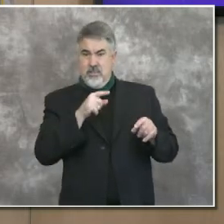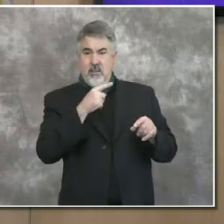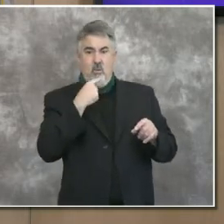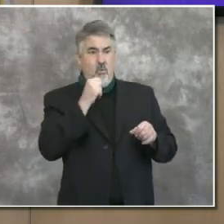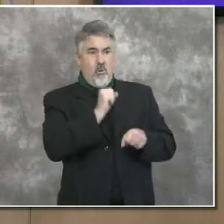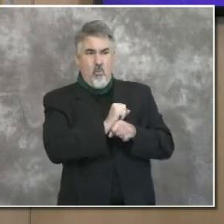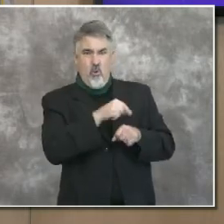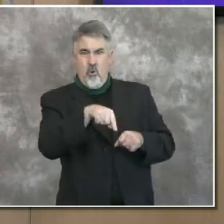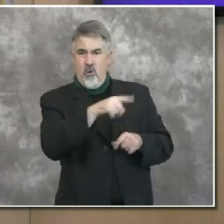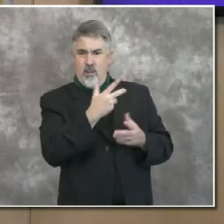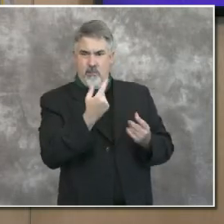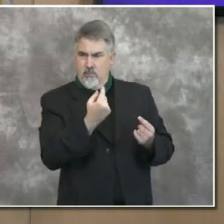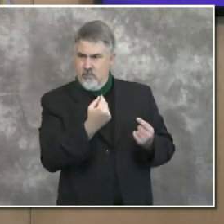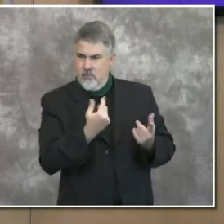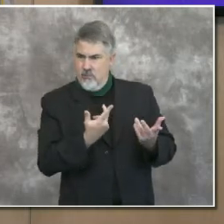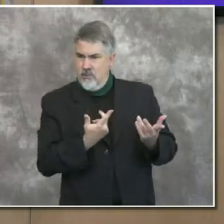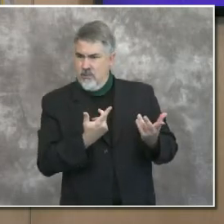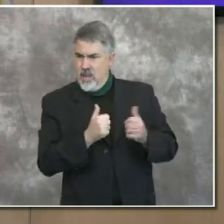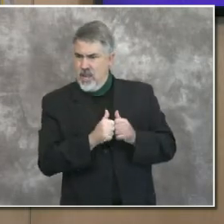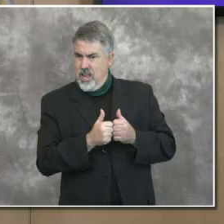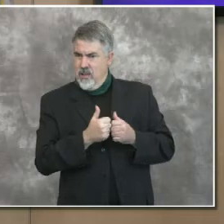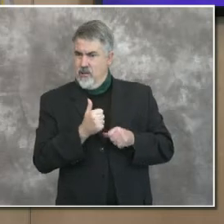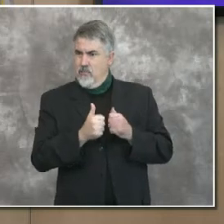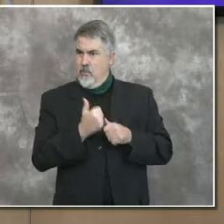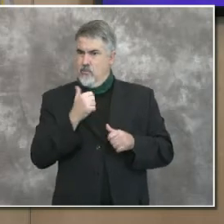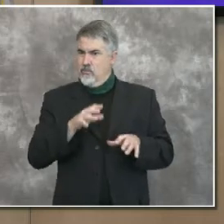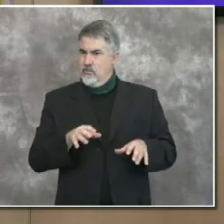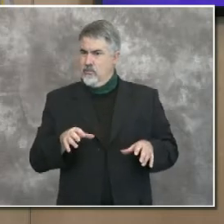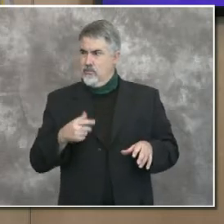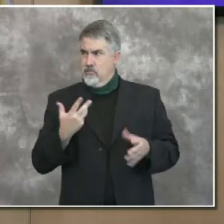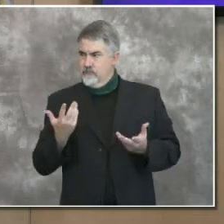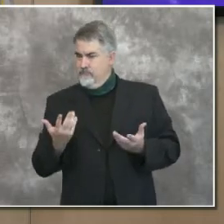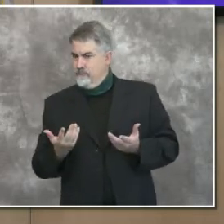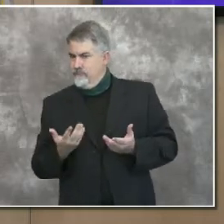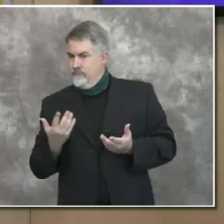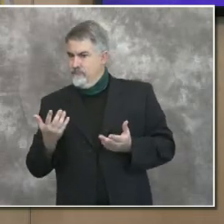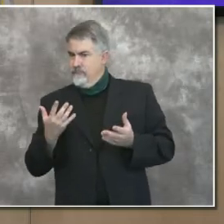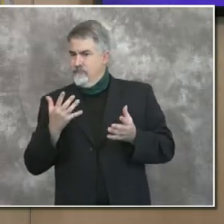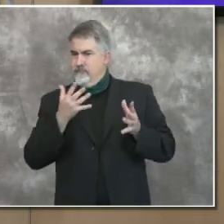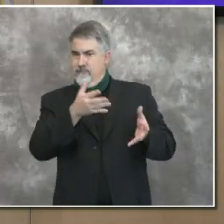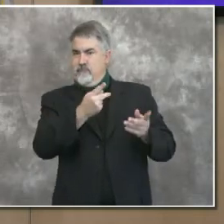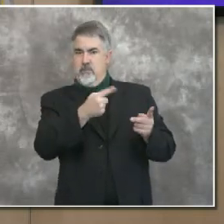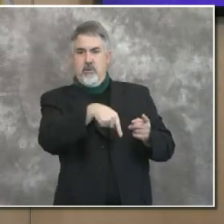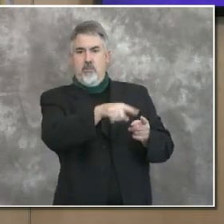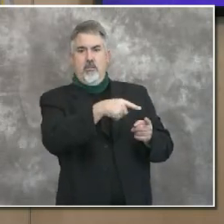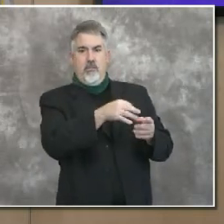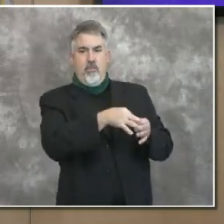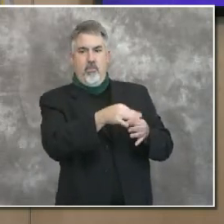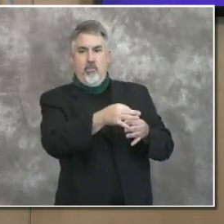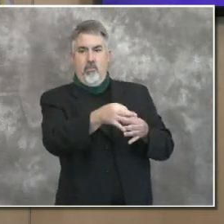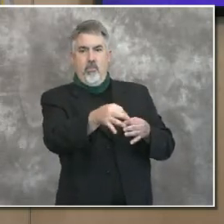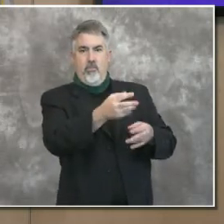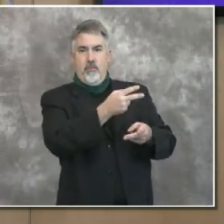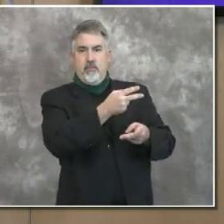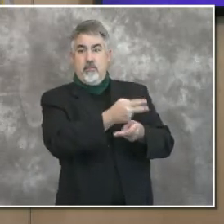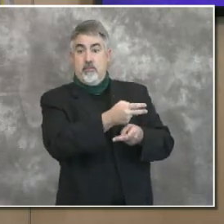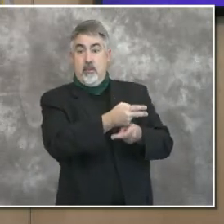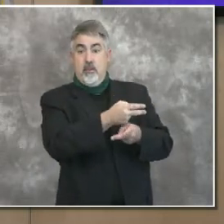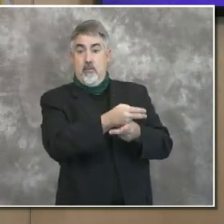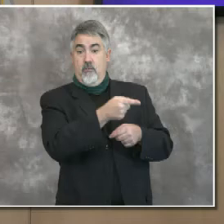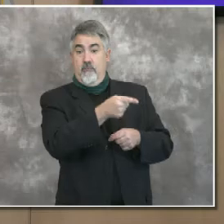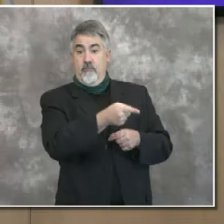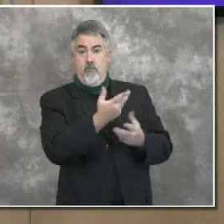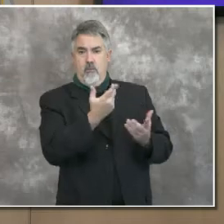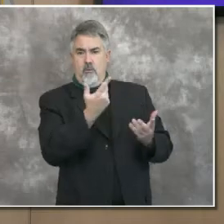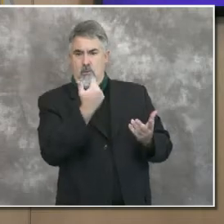access to insurance, which is usually tied to jobs, is causing people to delay care, and also if you could speak perhaps to any socioeconomic